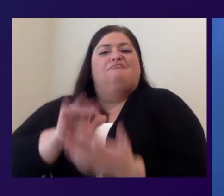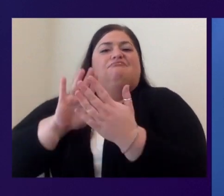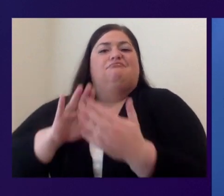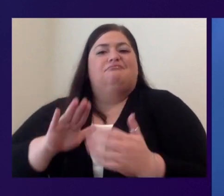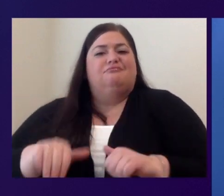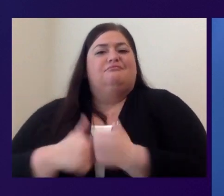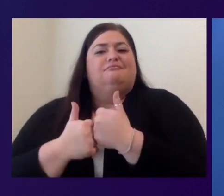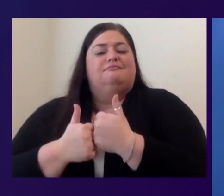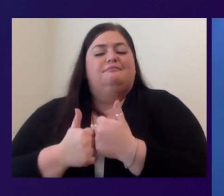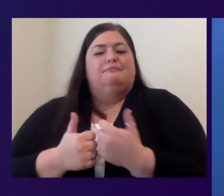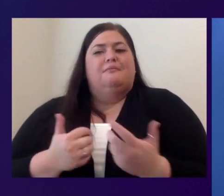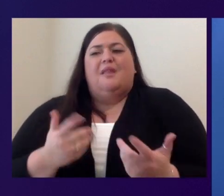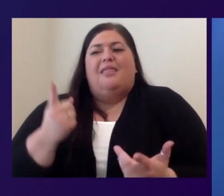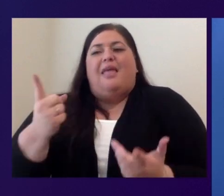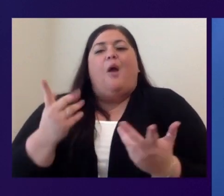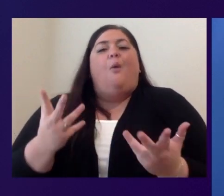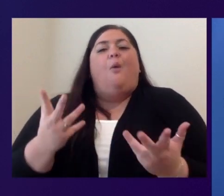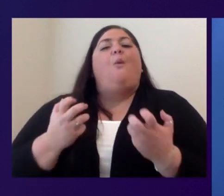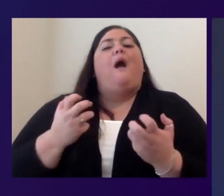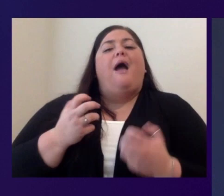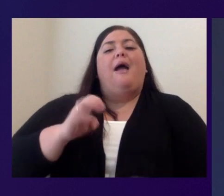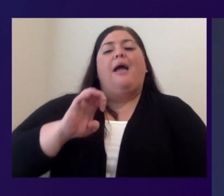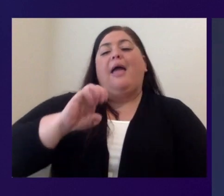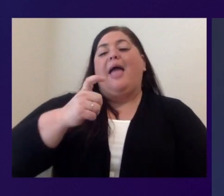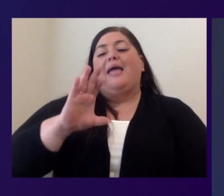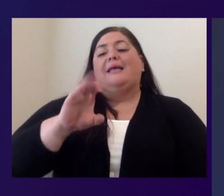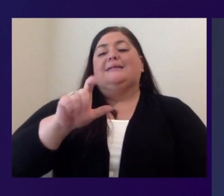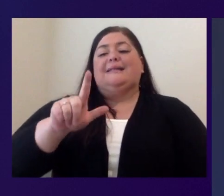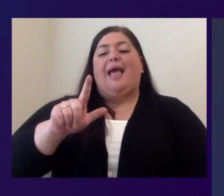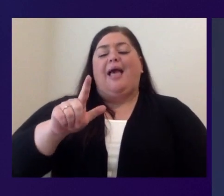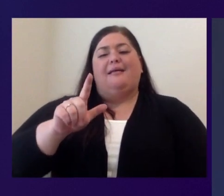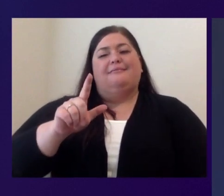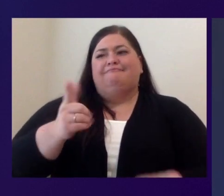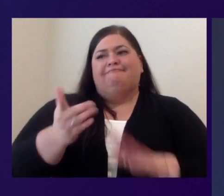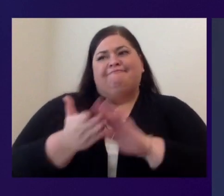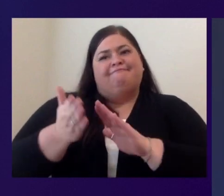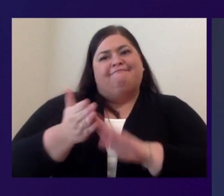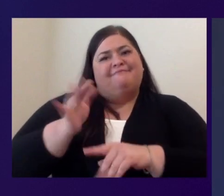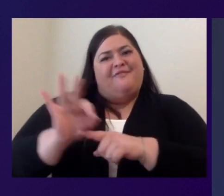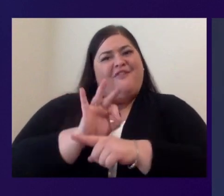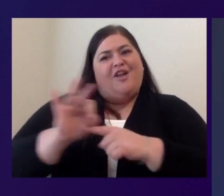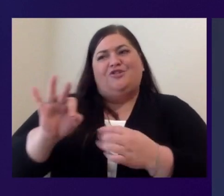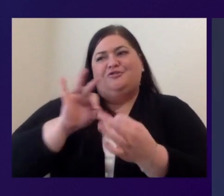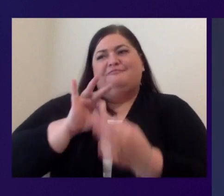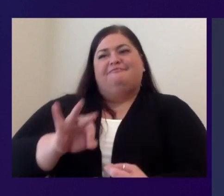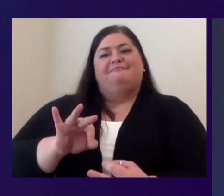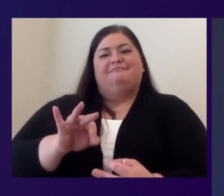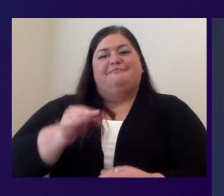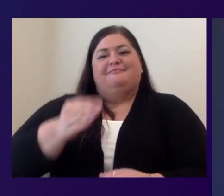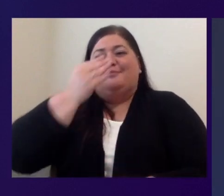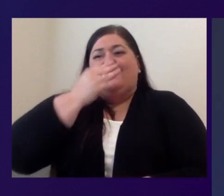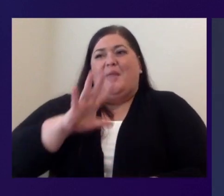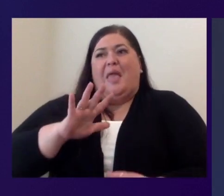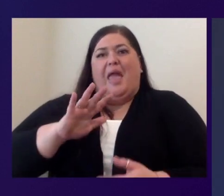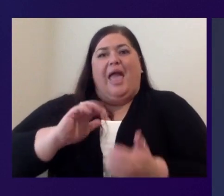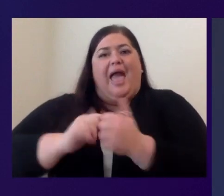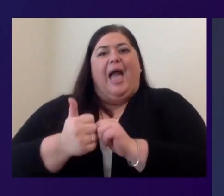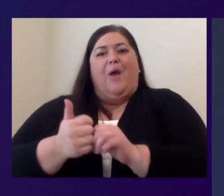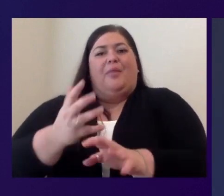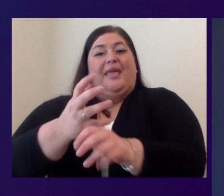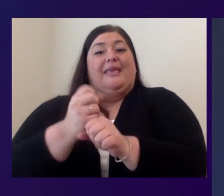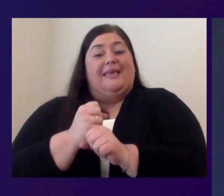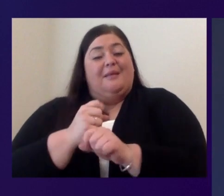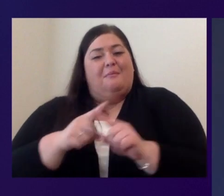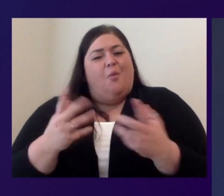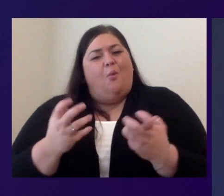their, Excel to work, right? Like they don't care so much how it gets delivered to them, but the IT pros do, right? They're the ones who have